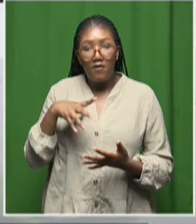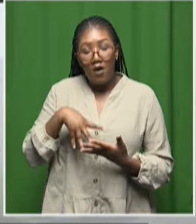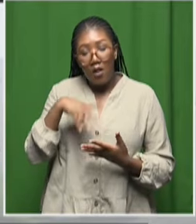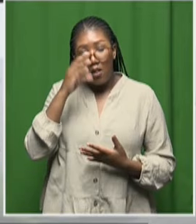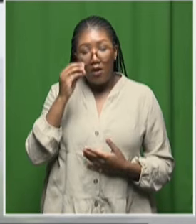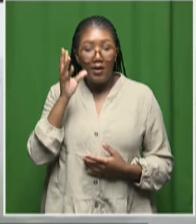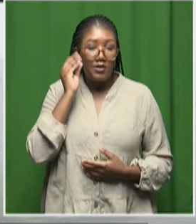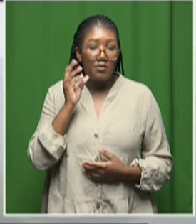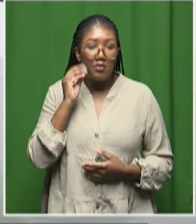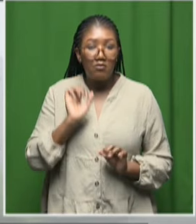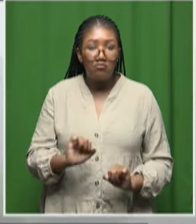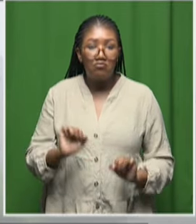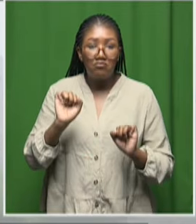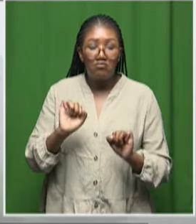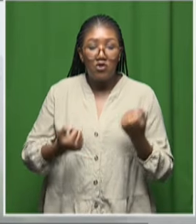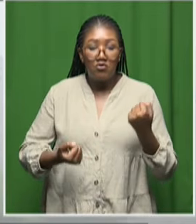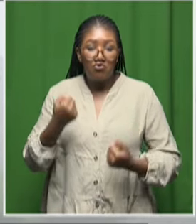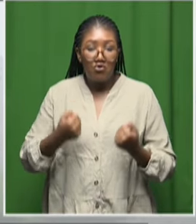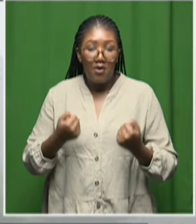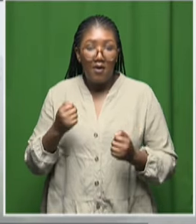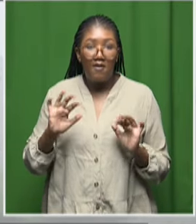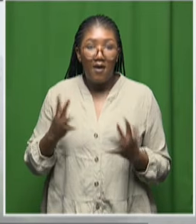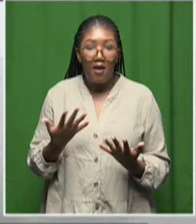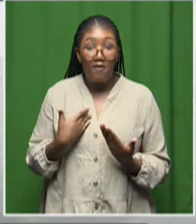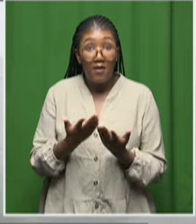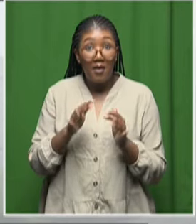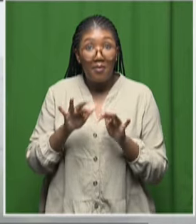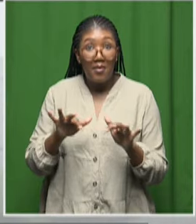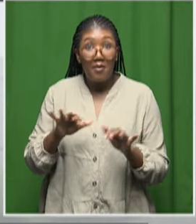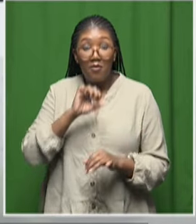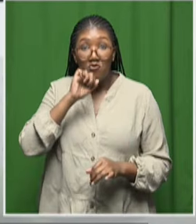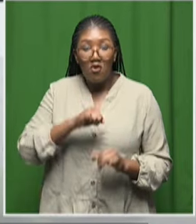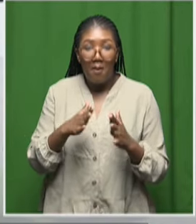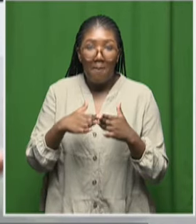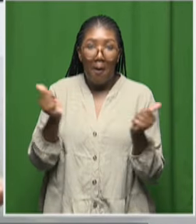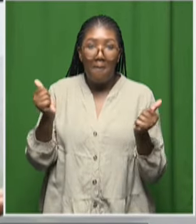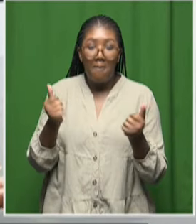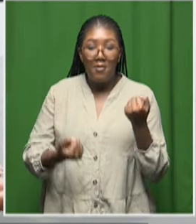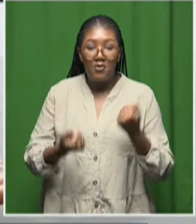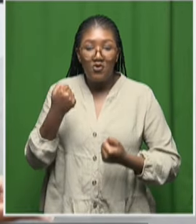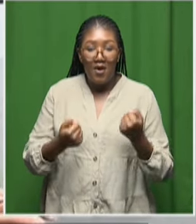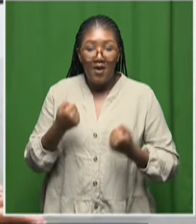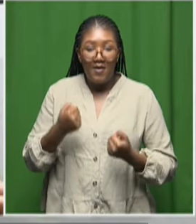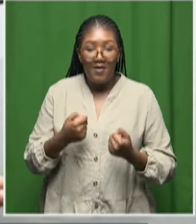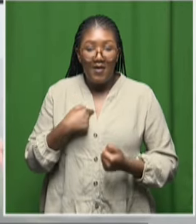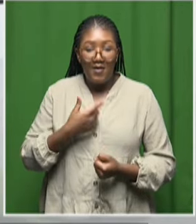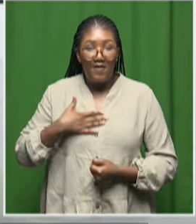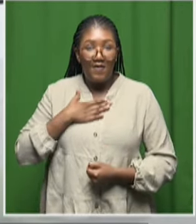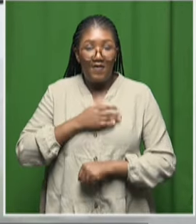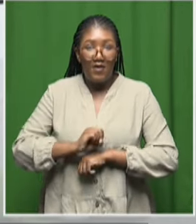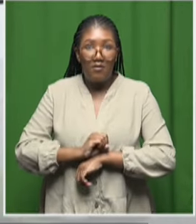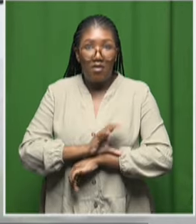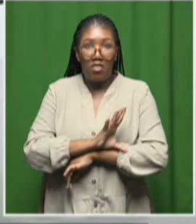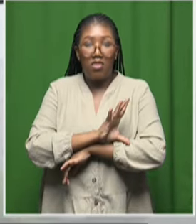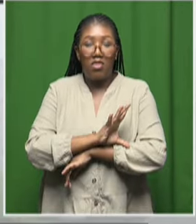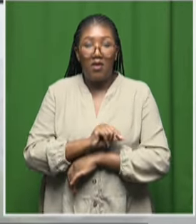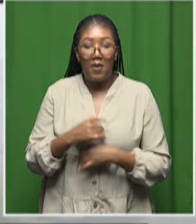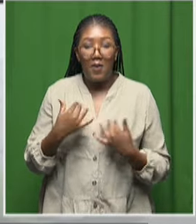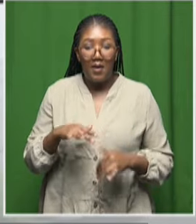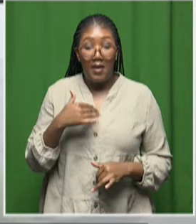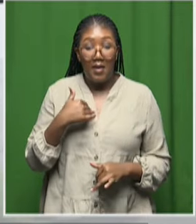driving experience that BMW brings for lovers of speed, of adrenaline, and just of being a better driver. I'm joined